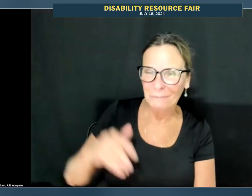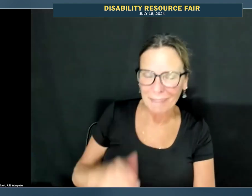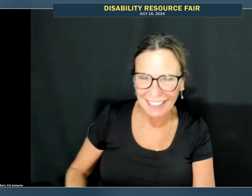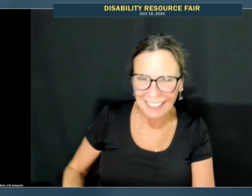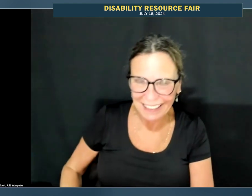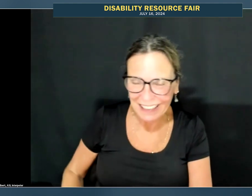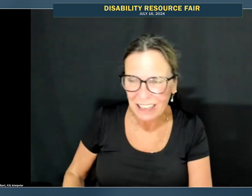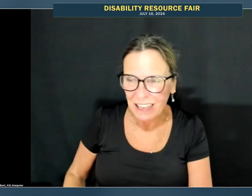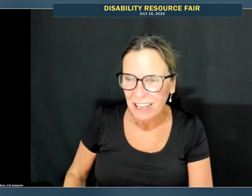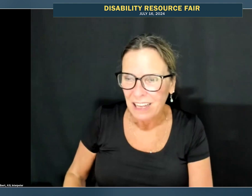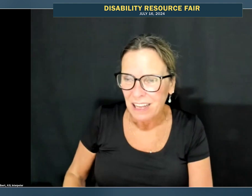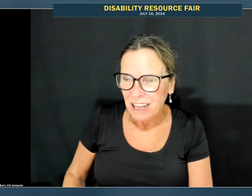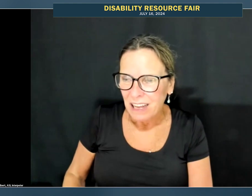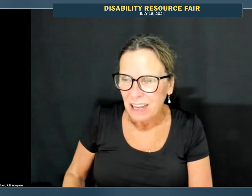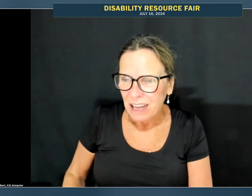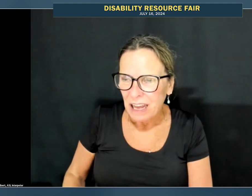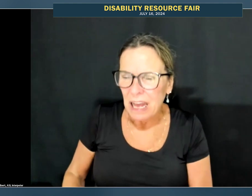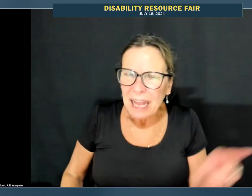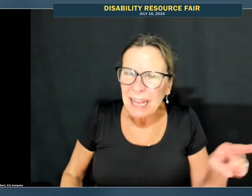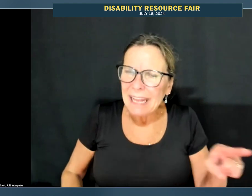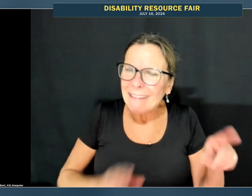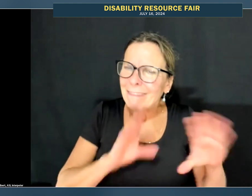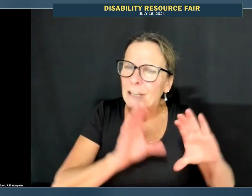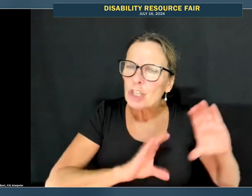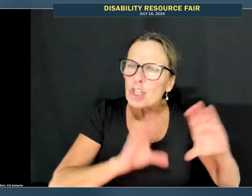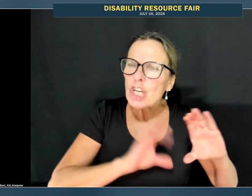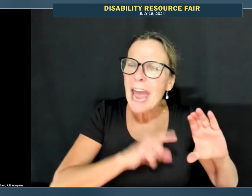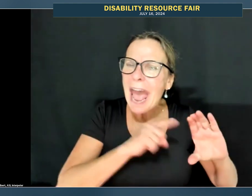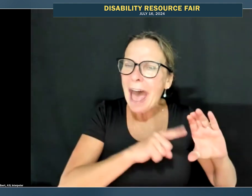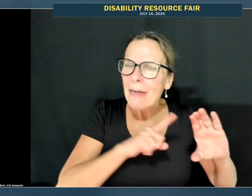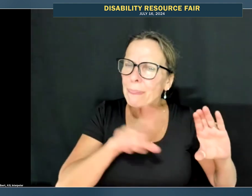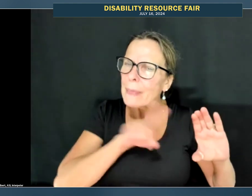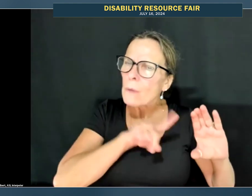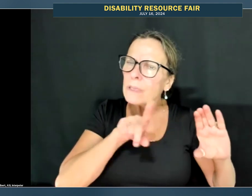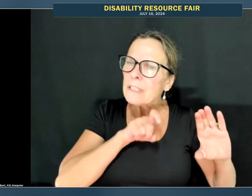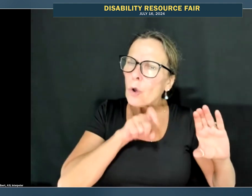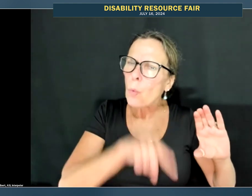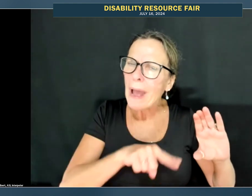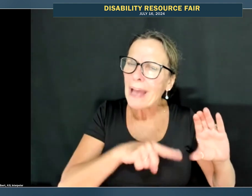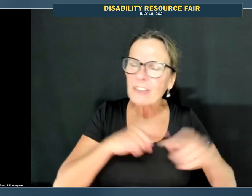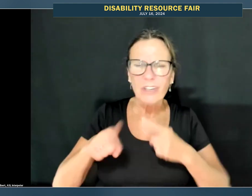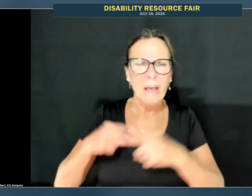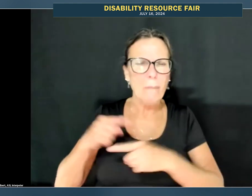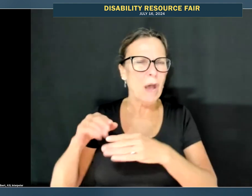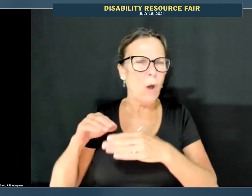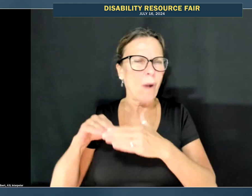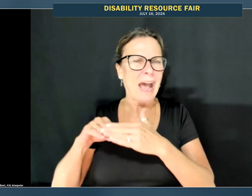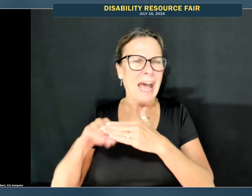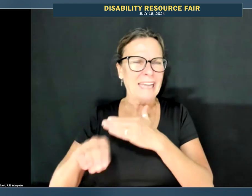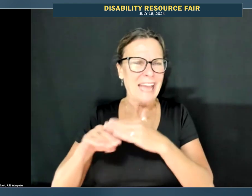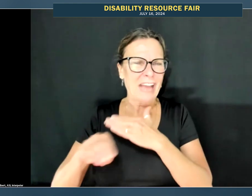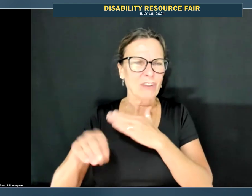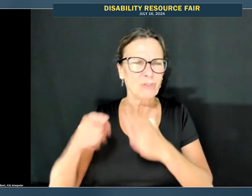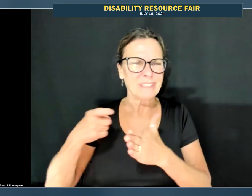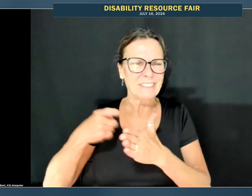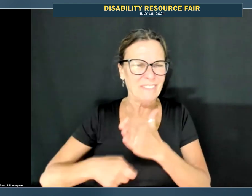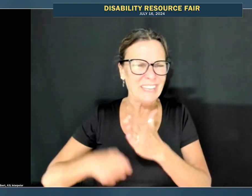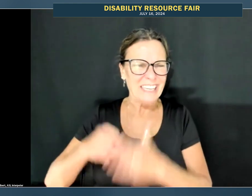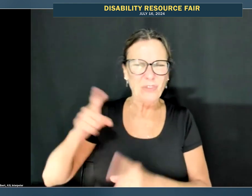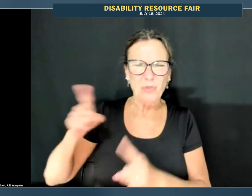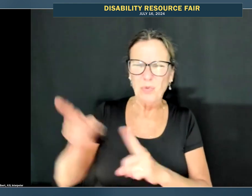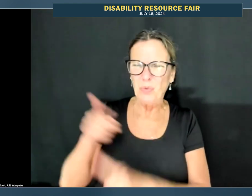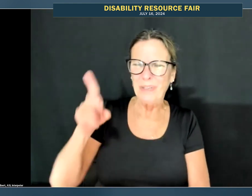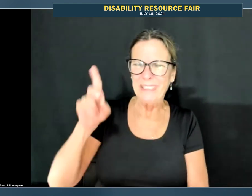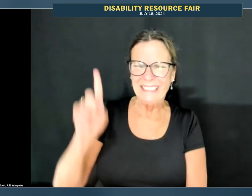there was a question in the chat about an entrance fee to the DAR. I'm wondering